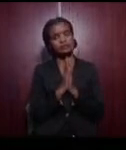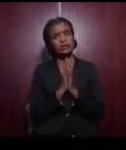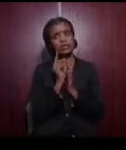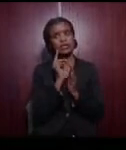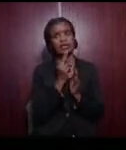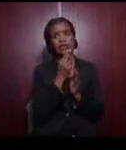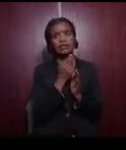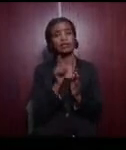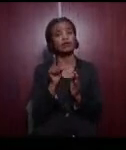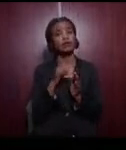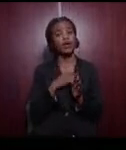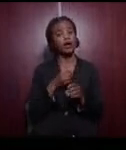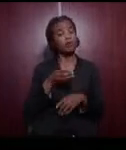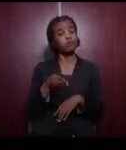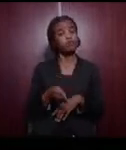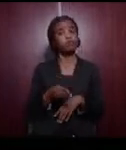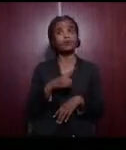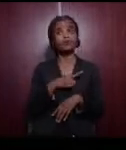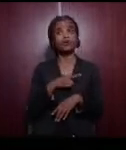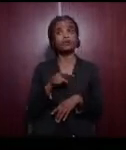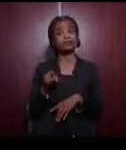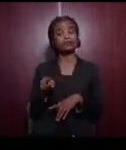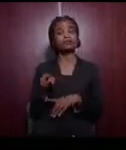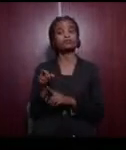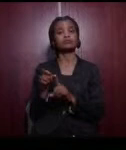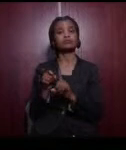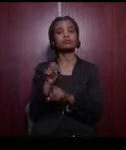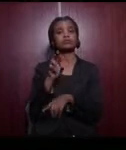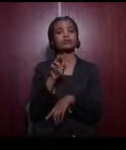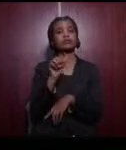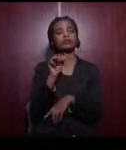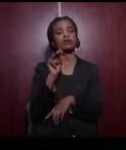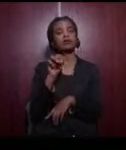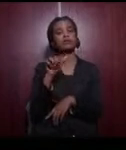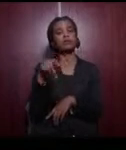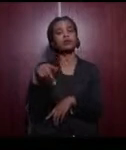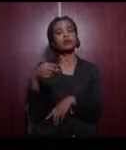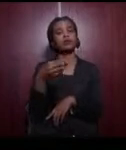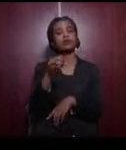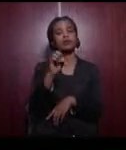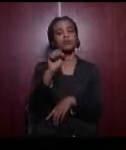If this problem never read, can you try or lay